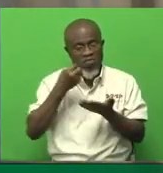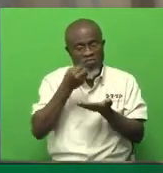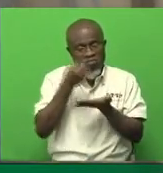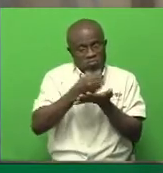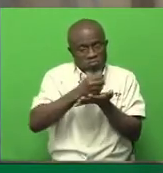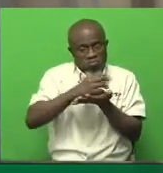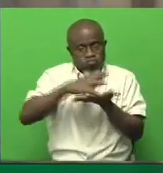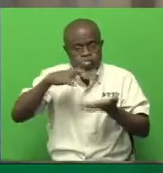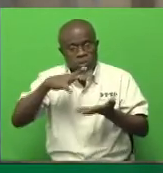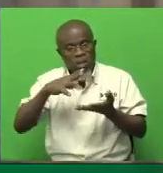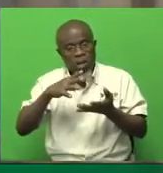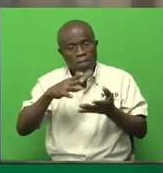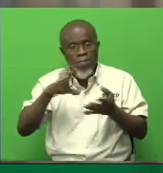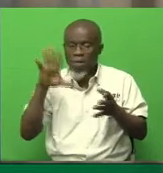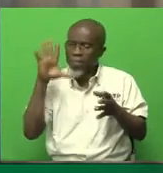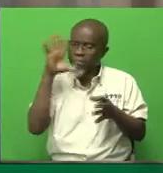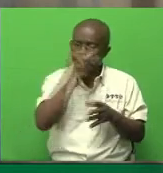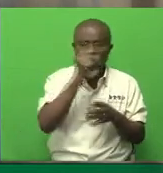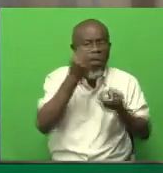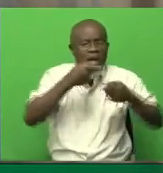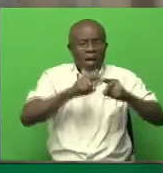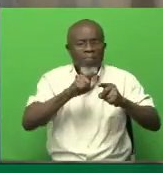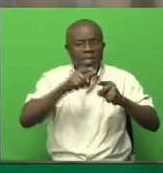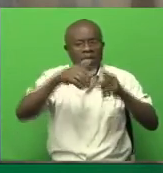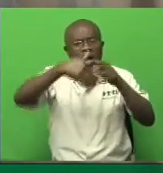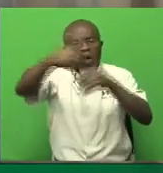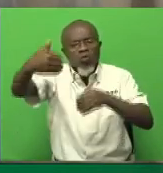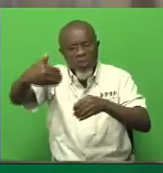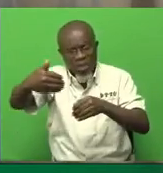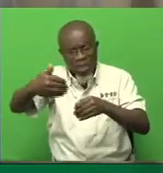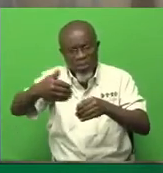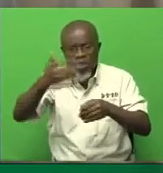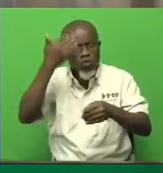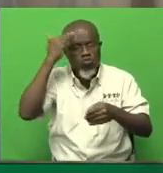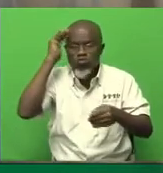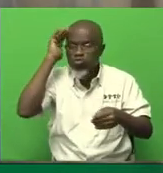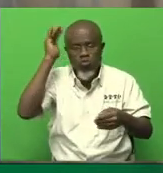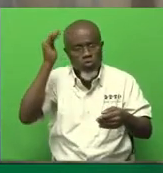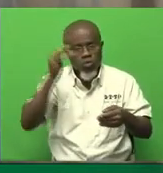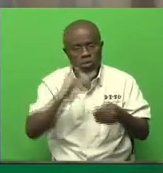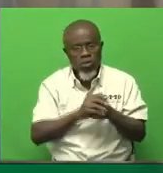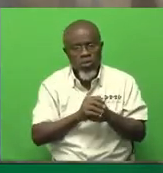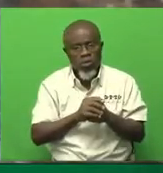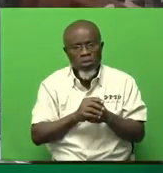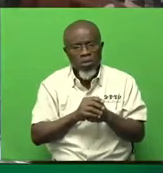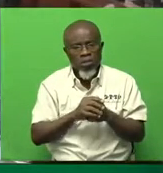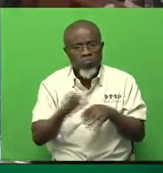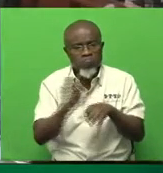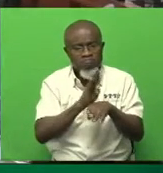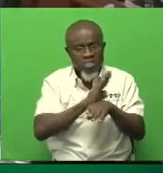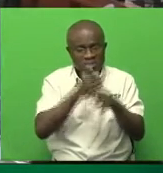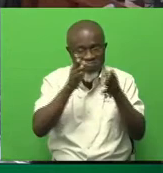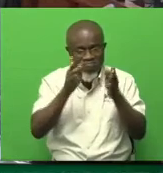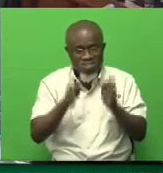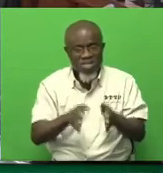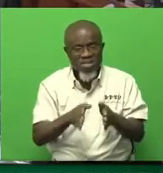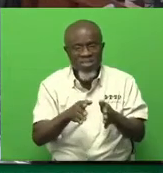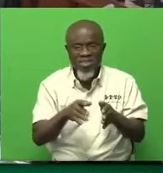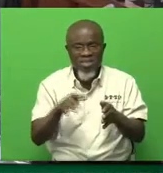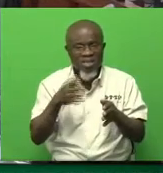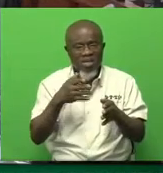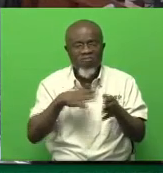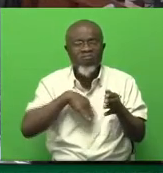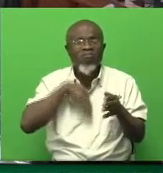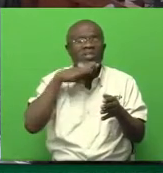are missing what is going on outside citizens are frustrated and they are fed up businessmen are frustrated and fed up Madam speaker with